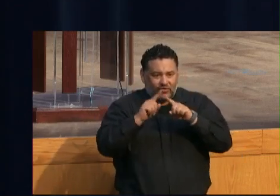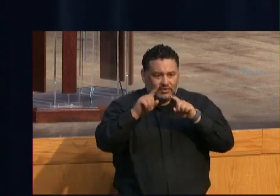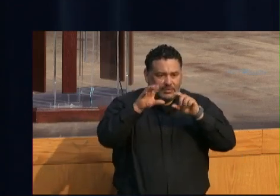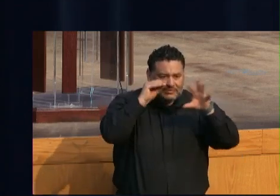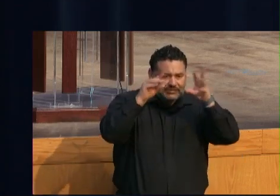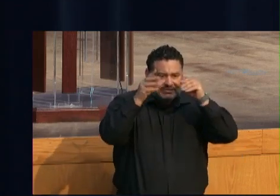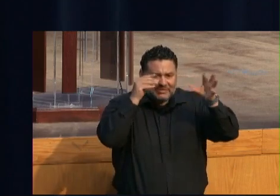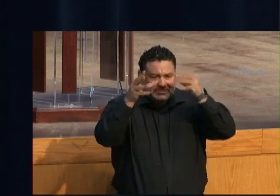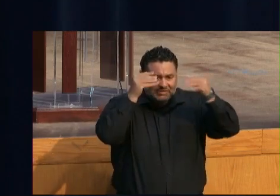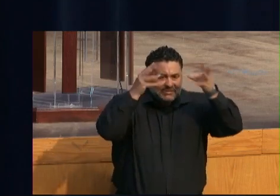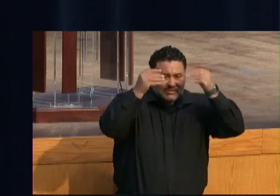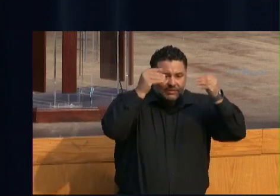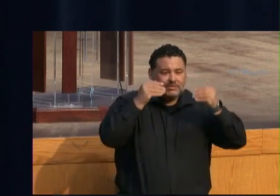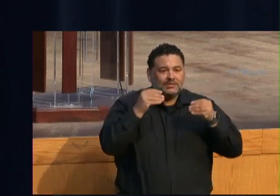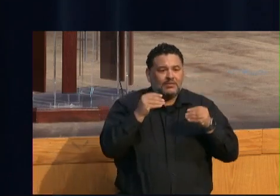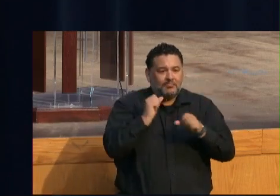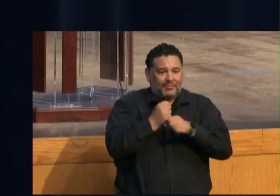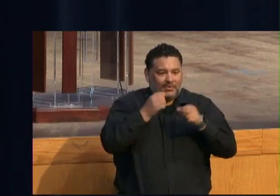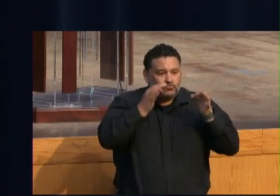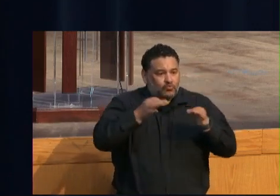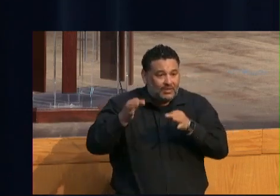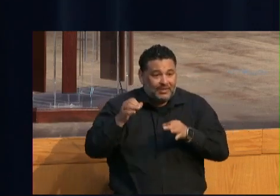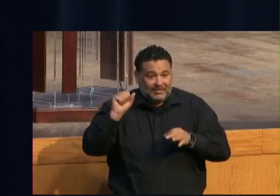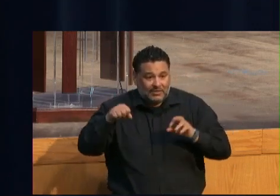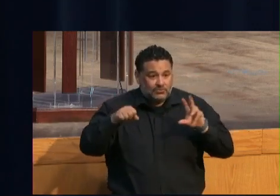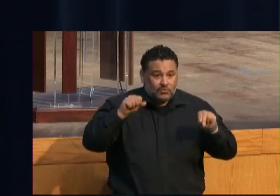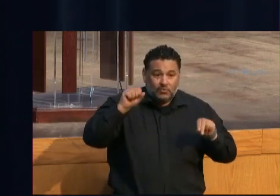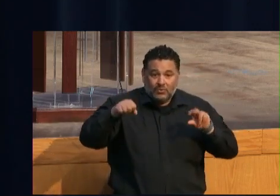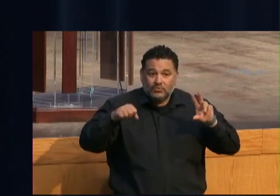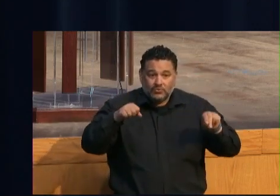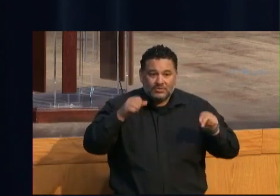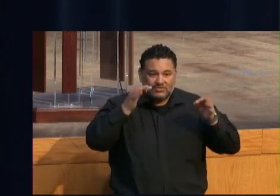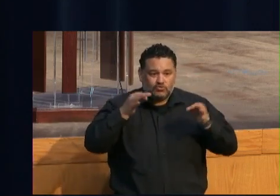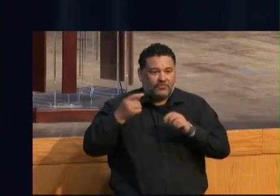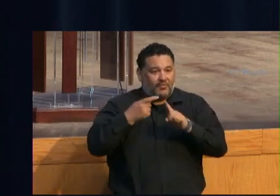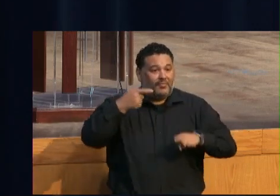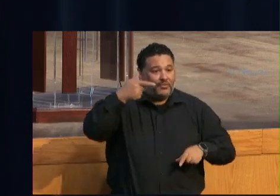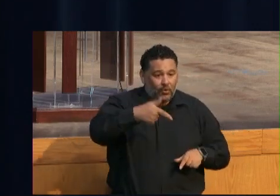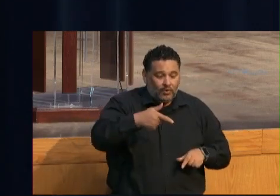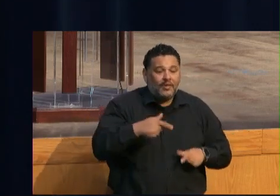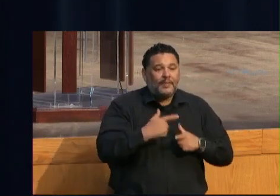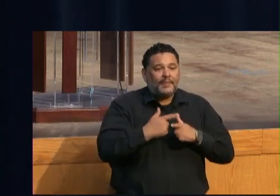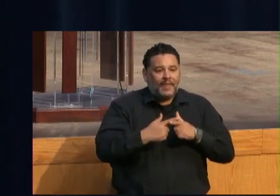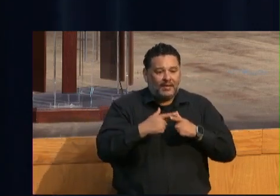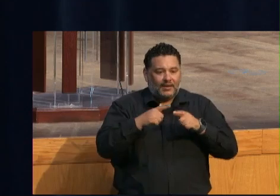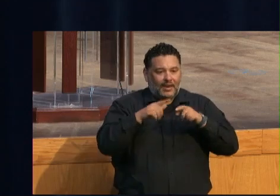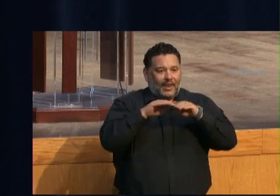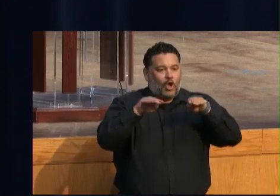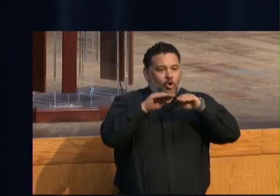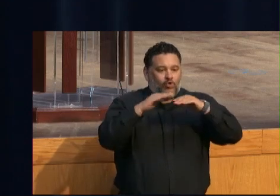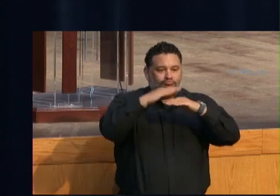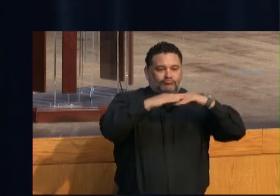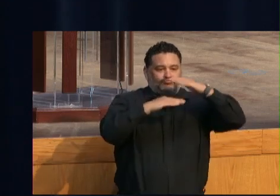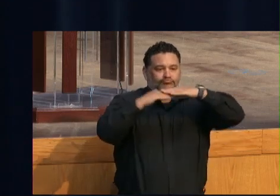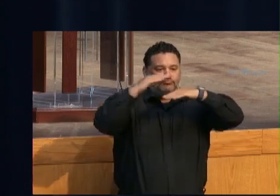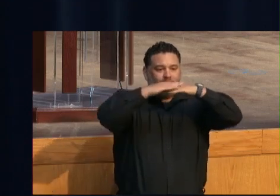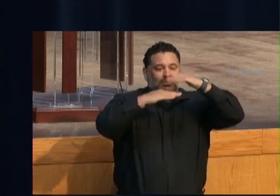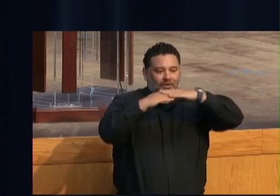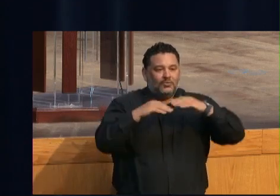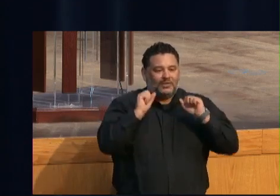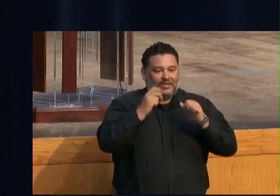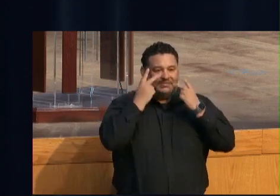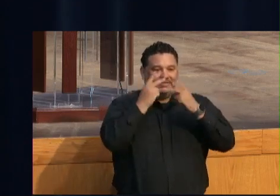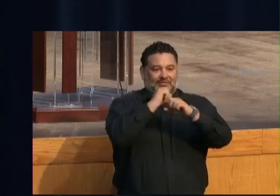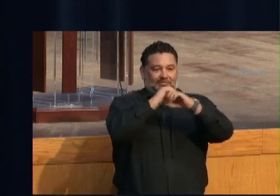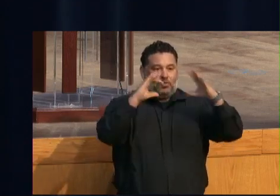a deterministic yes-no decision from there. And then it's layering it all so that we can see this whole world in front of us. But